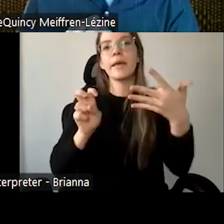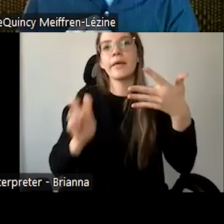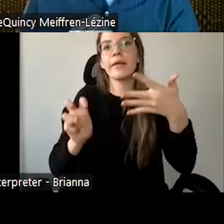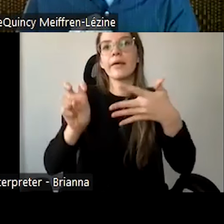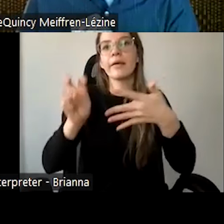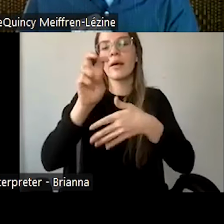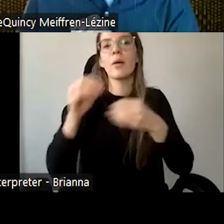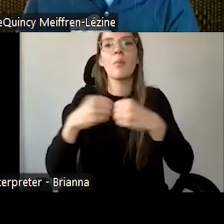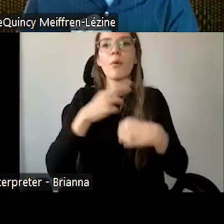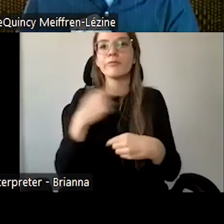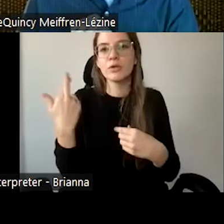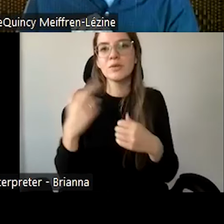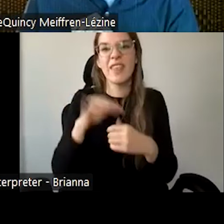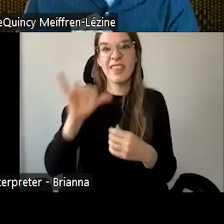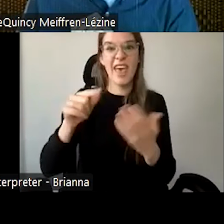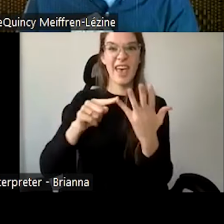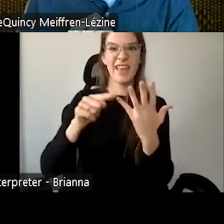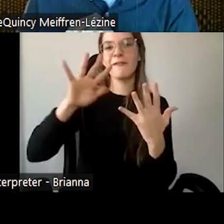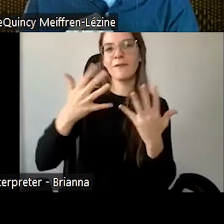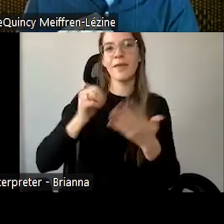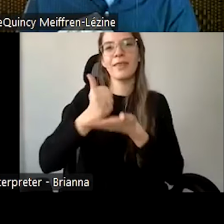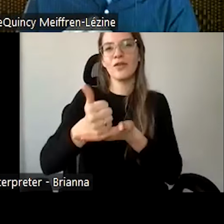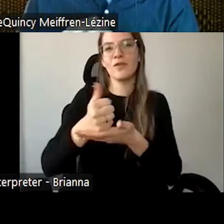5th intervention point.